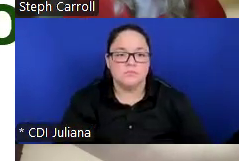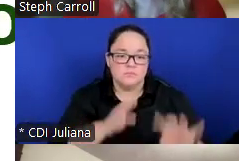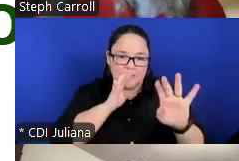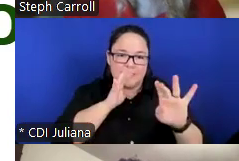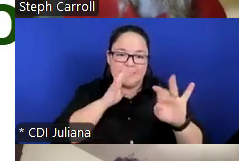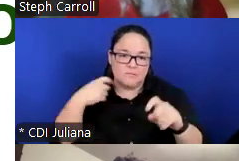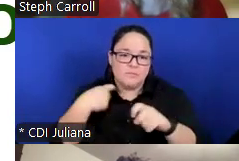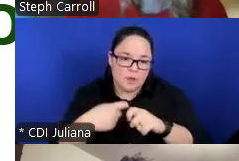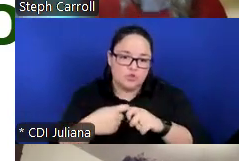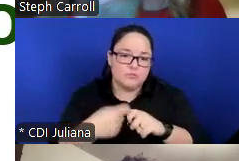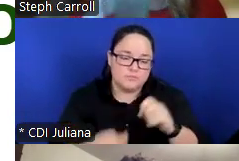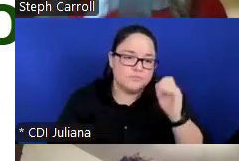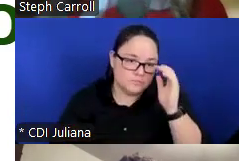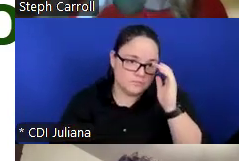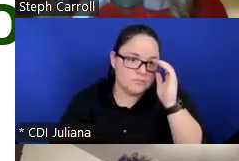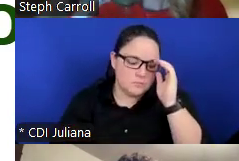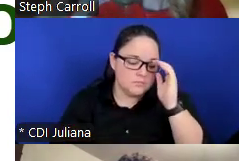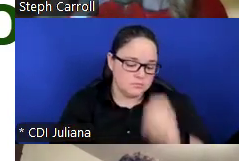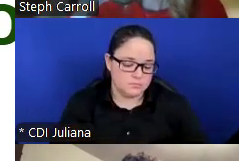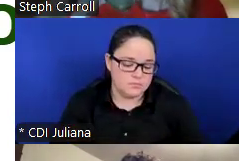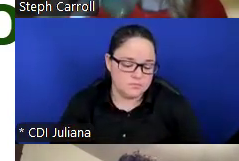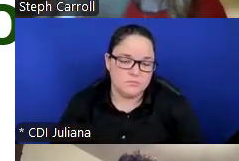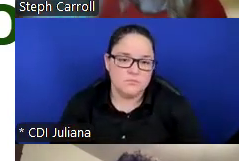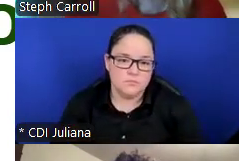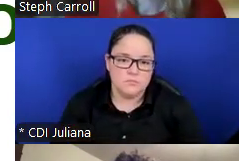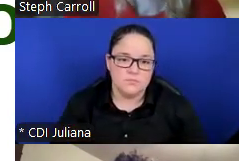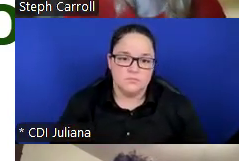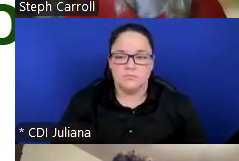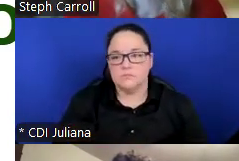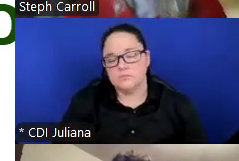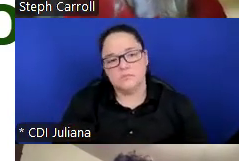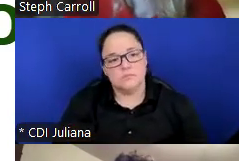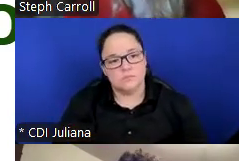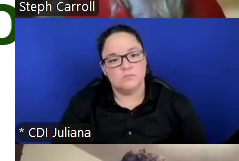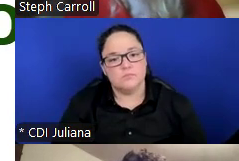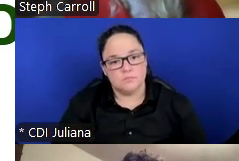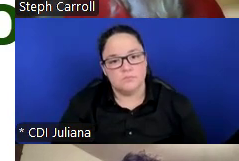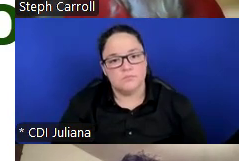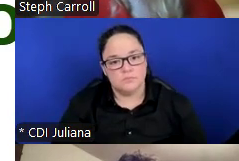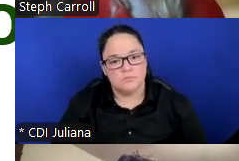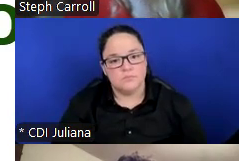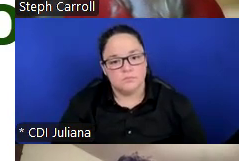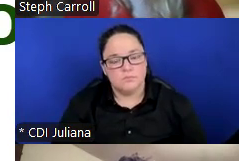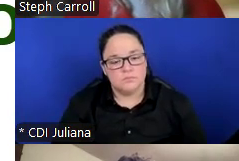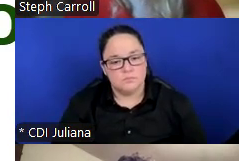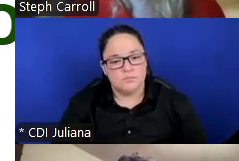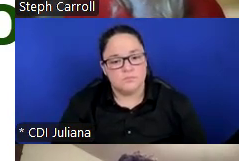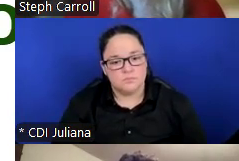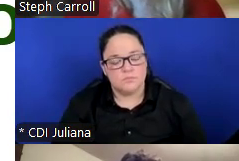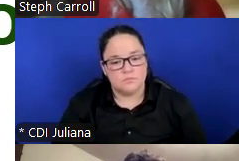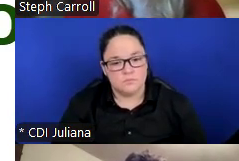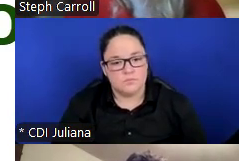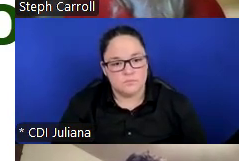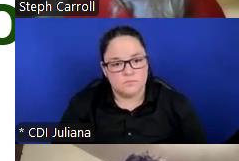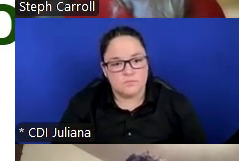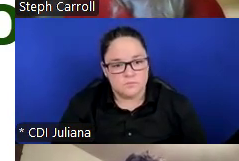Ahora vamos a comenzar la interpretación simultánea para hacer una prueba de la función de interpretación. Por favor, elija su canal de